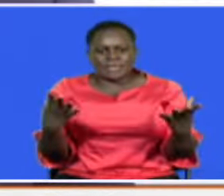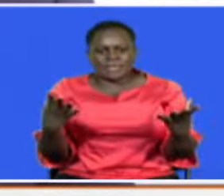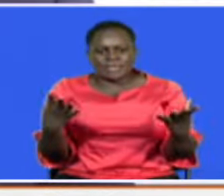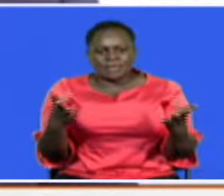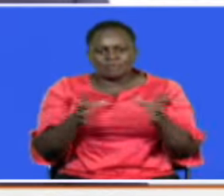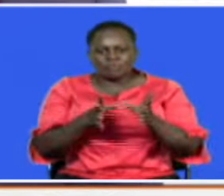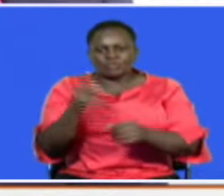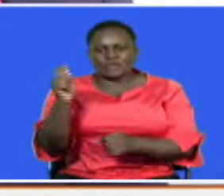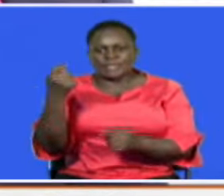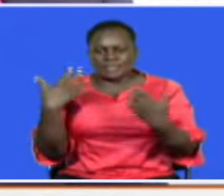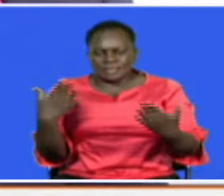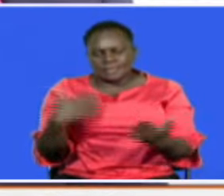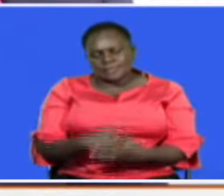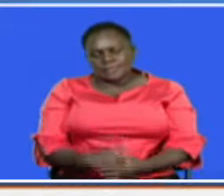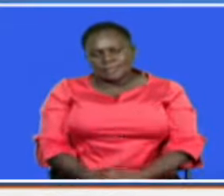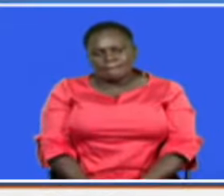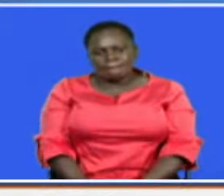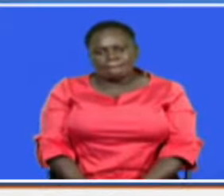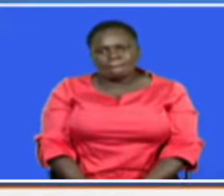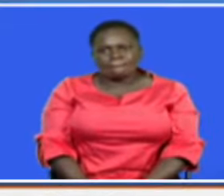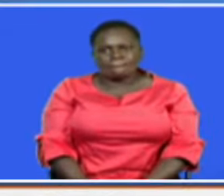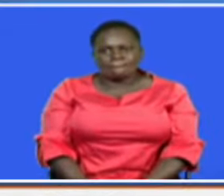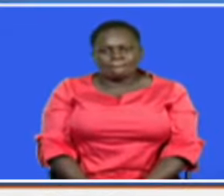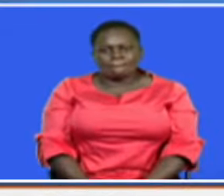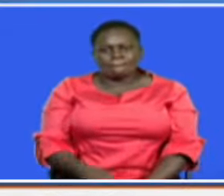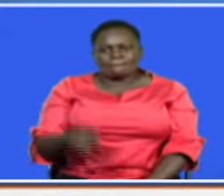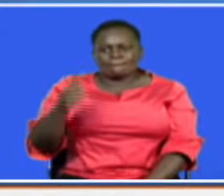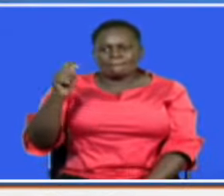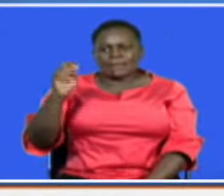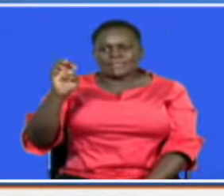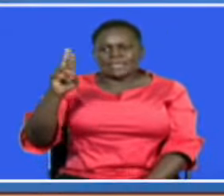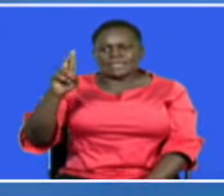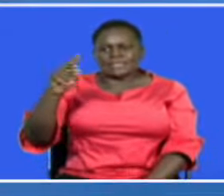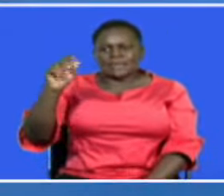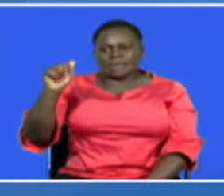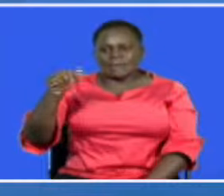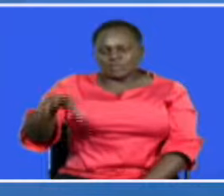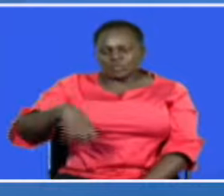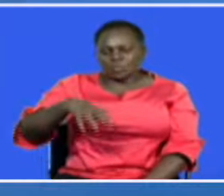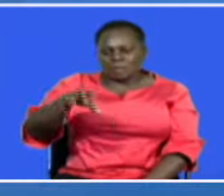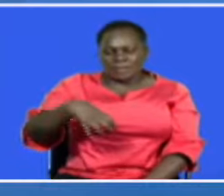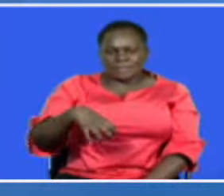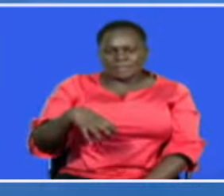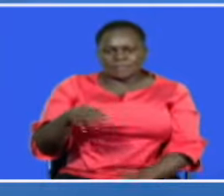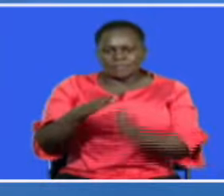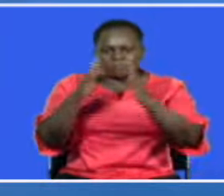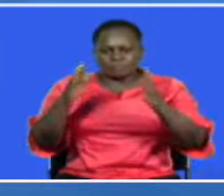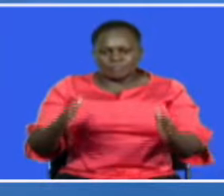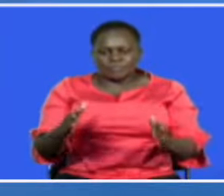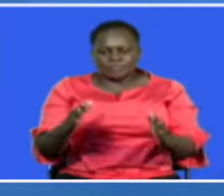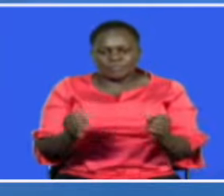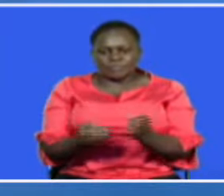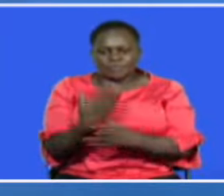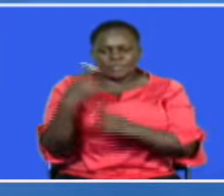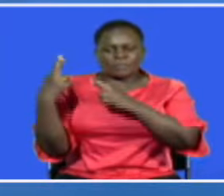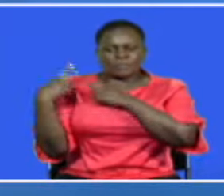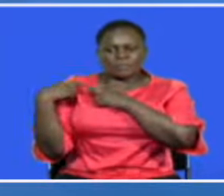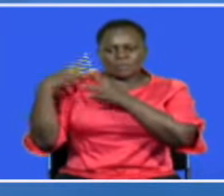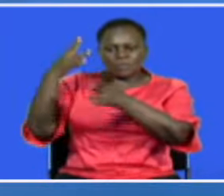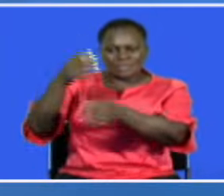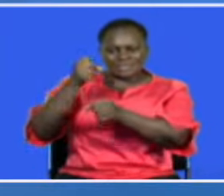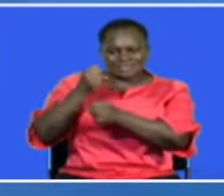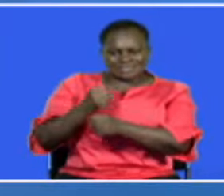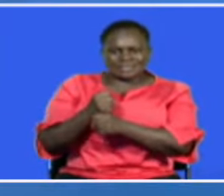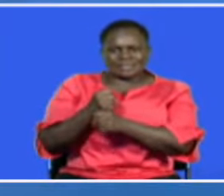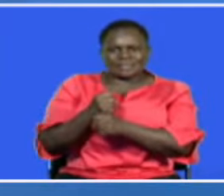Kenyan product forward. Thank you. Tetra Park East Africa, Naivas Supermarket, and the packaging producer responsibility